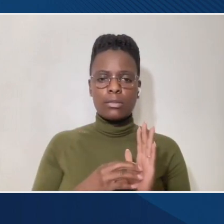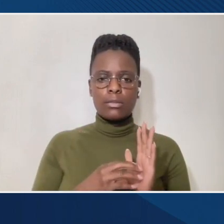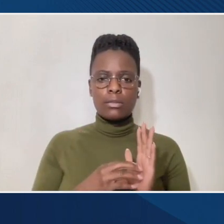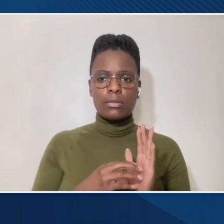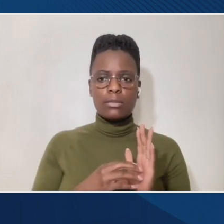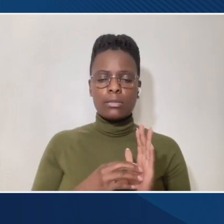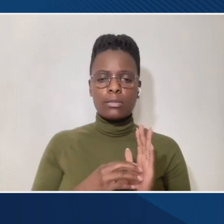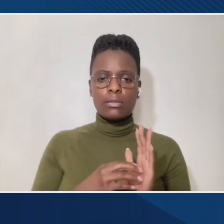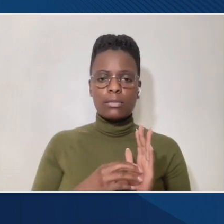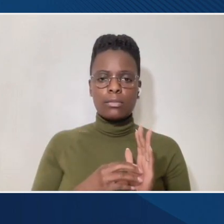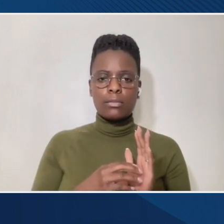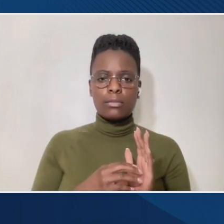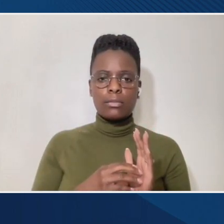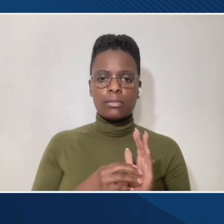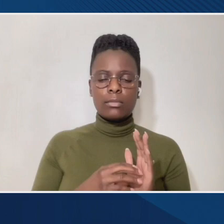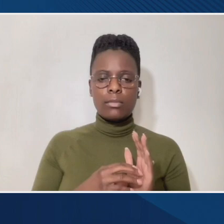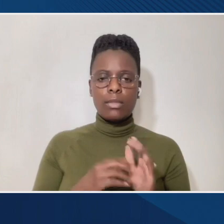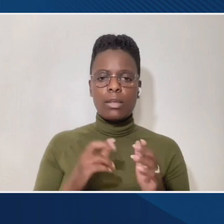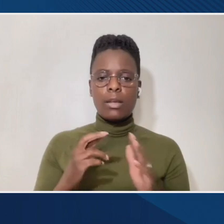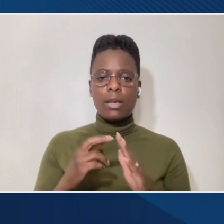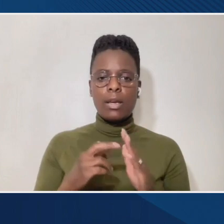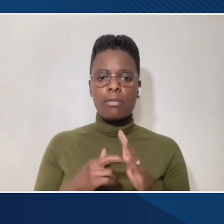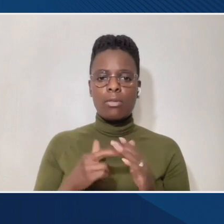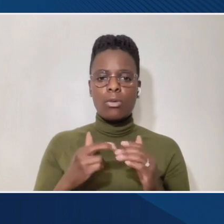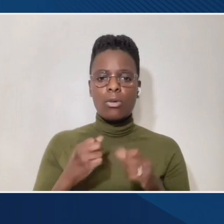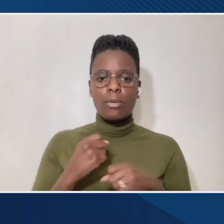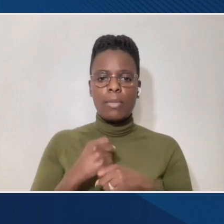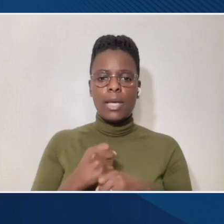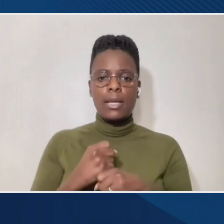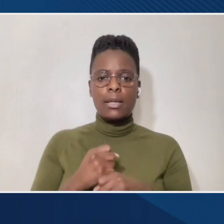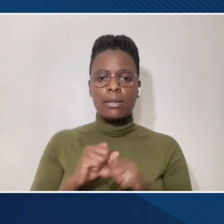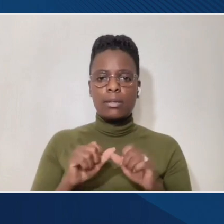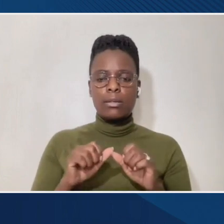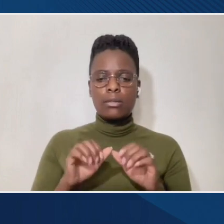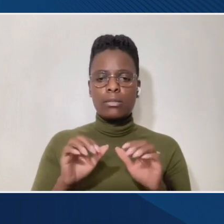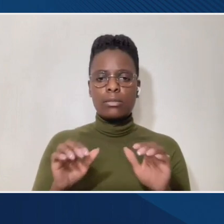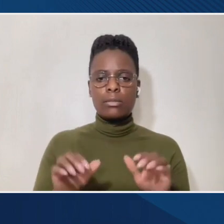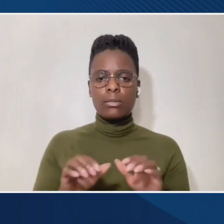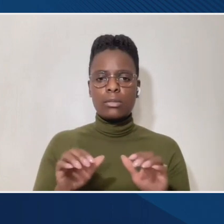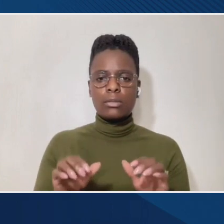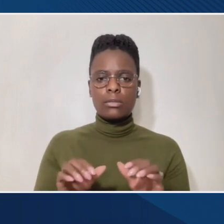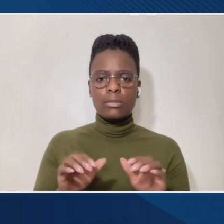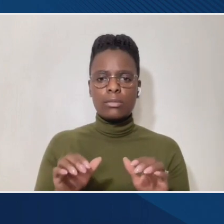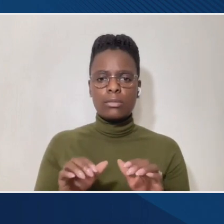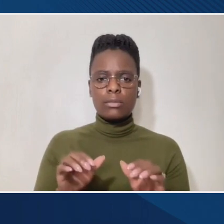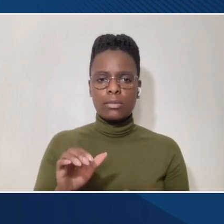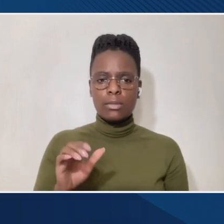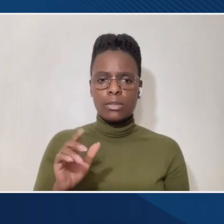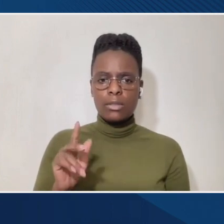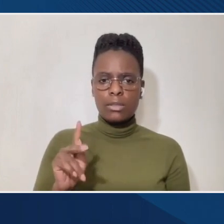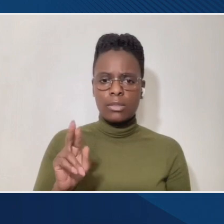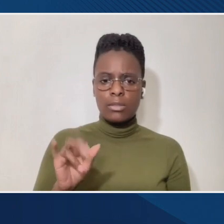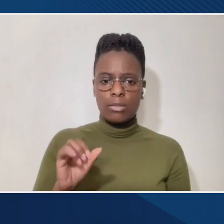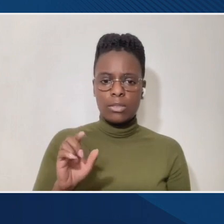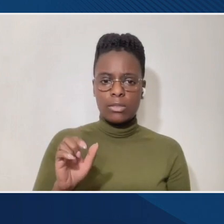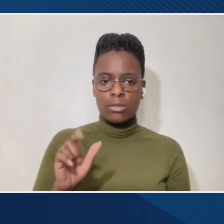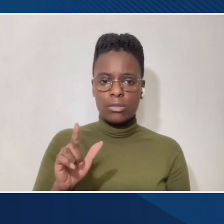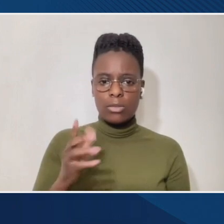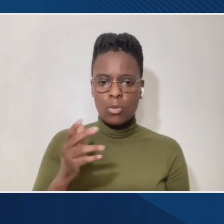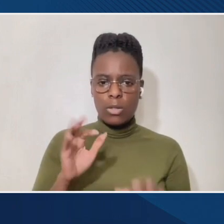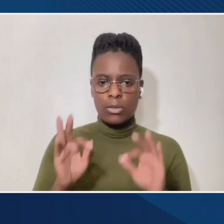and we had heard those, throughout the meeting. I wonder, is there any